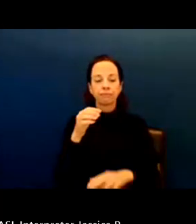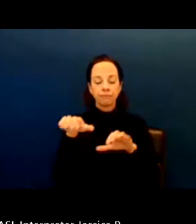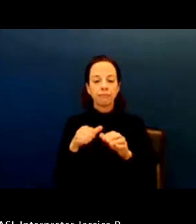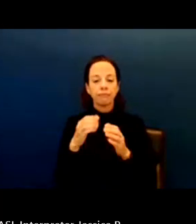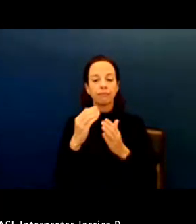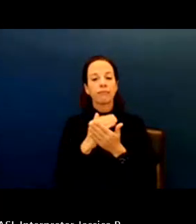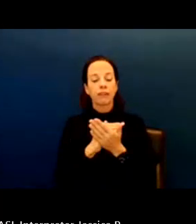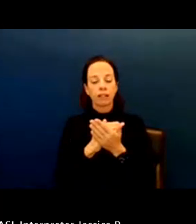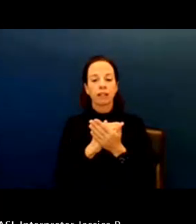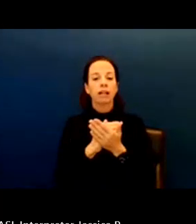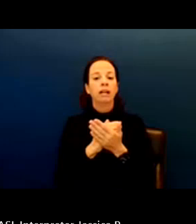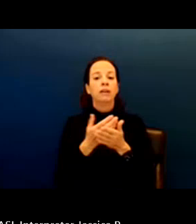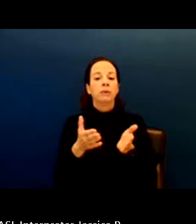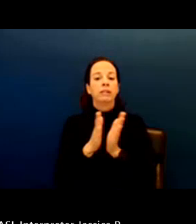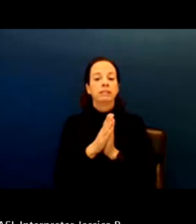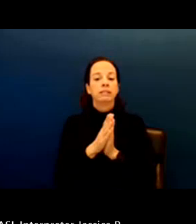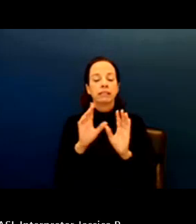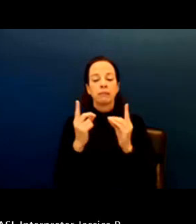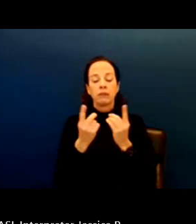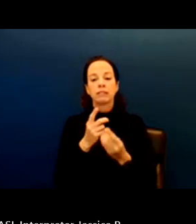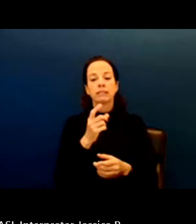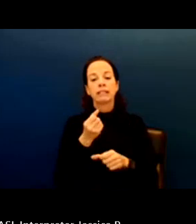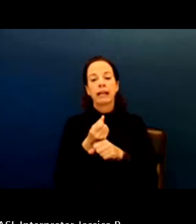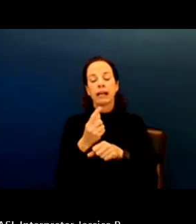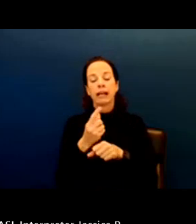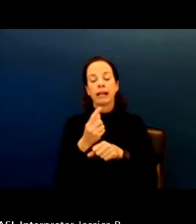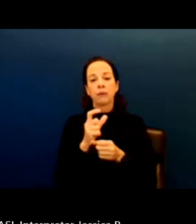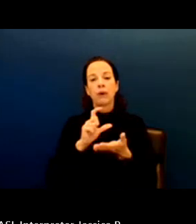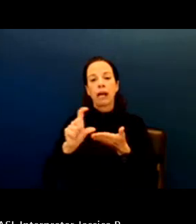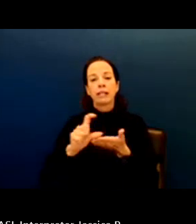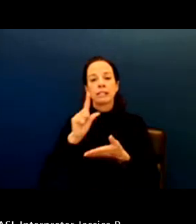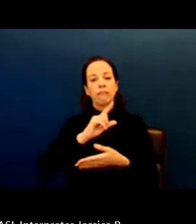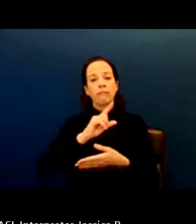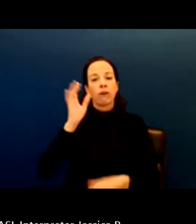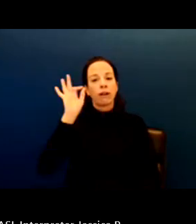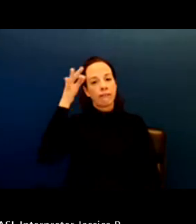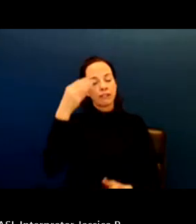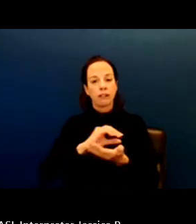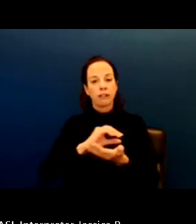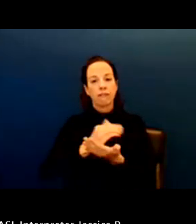the department's annual allocation of federal funds totaling